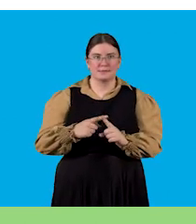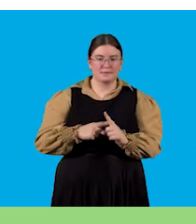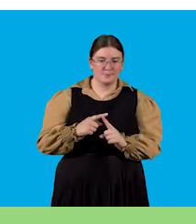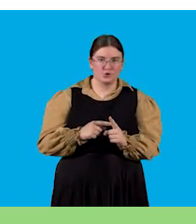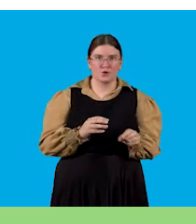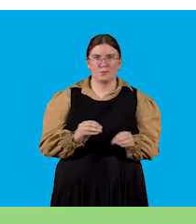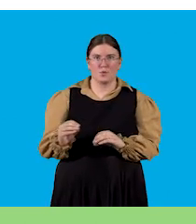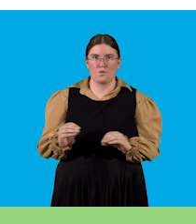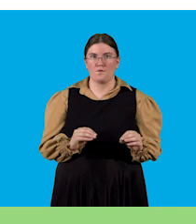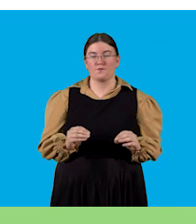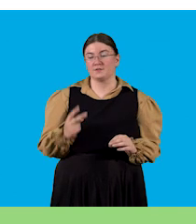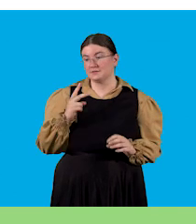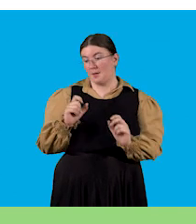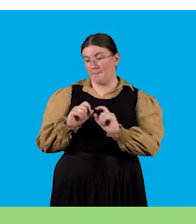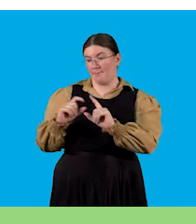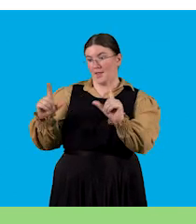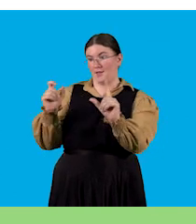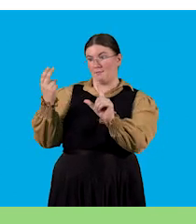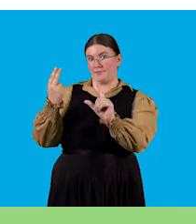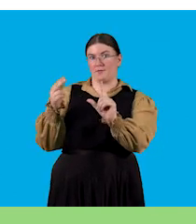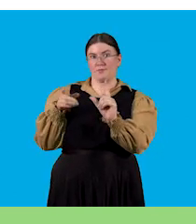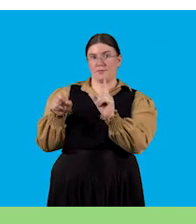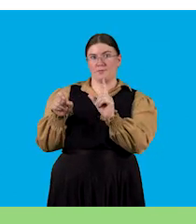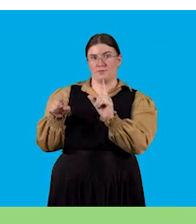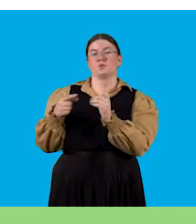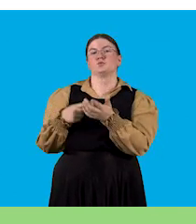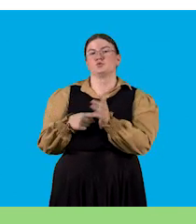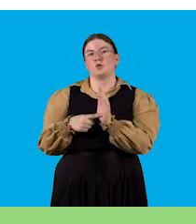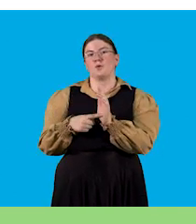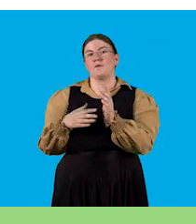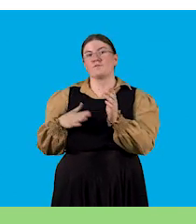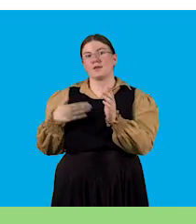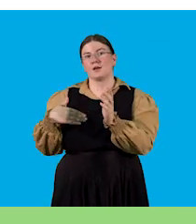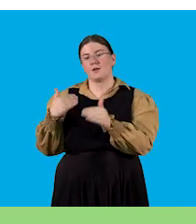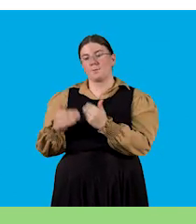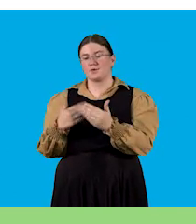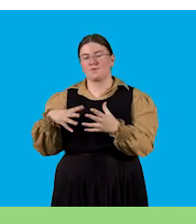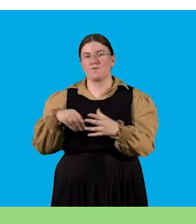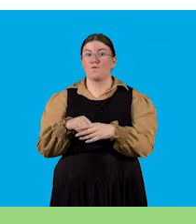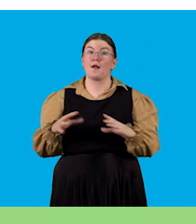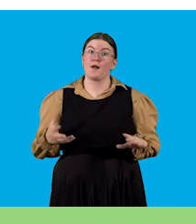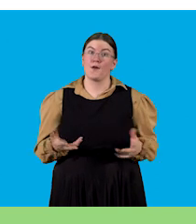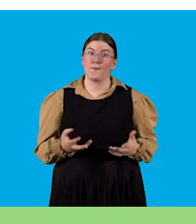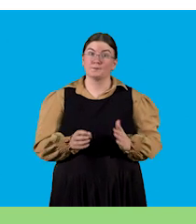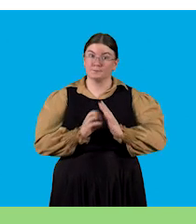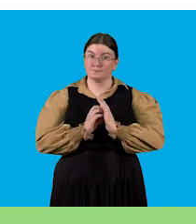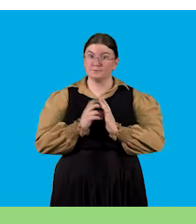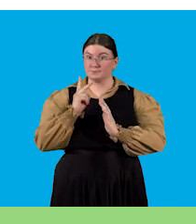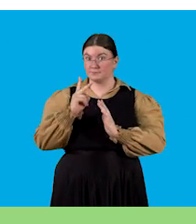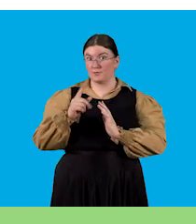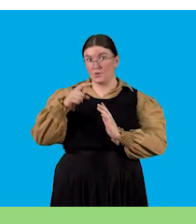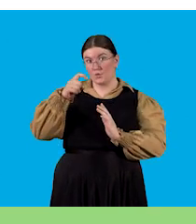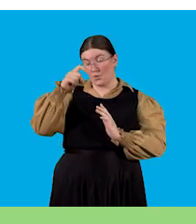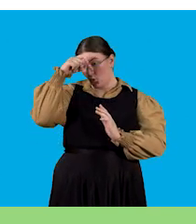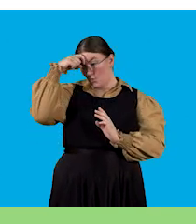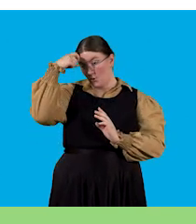basically how the process of feeling is involved. So, example, you have a hot pot on